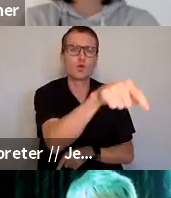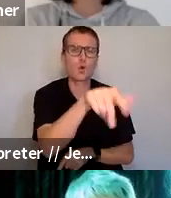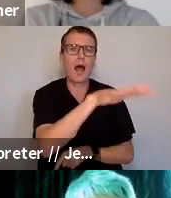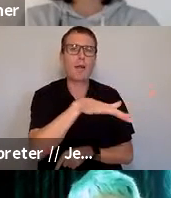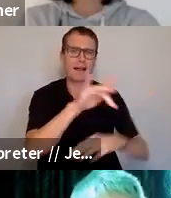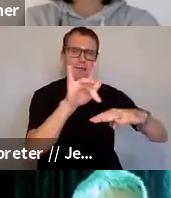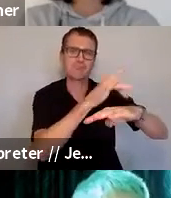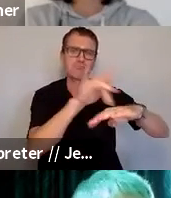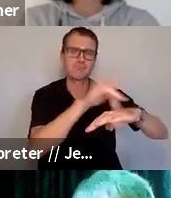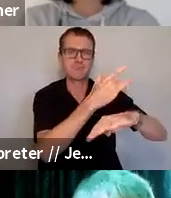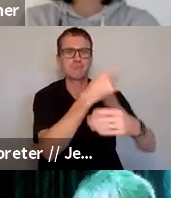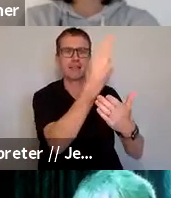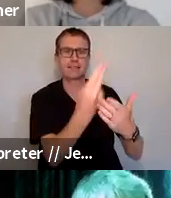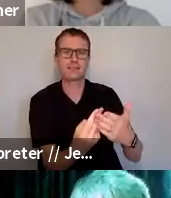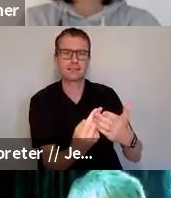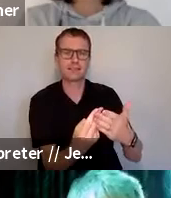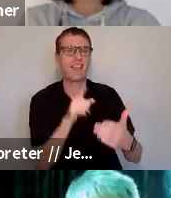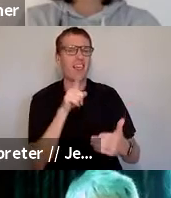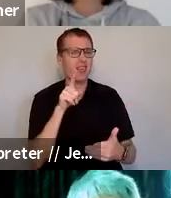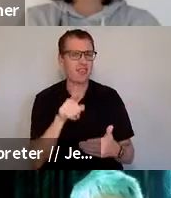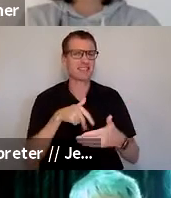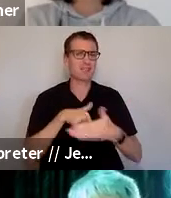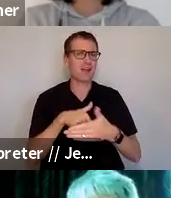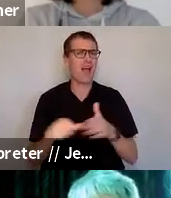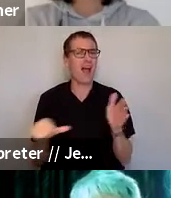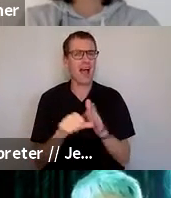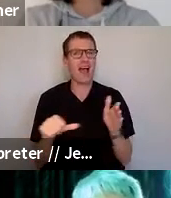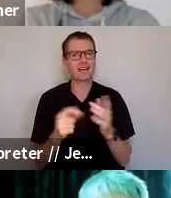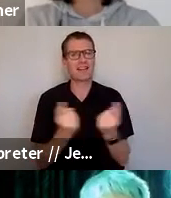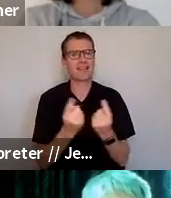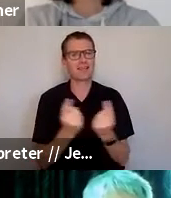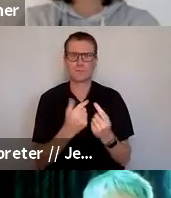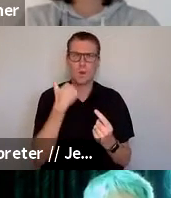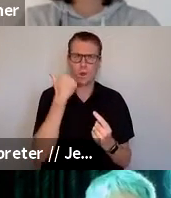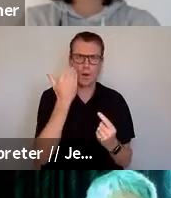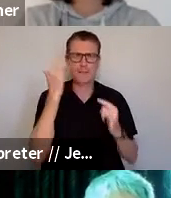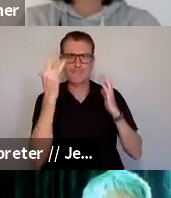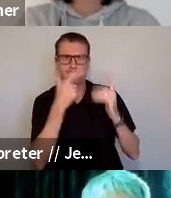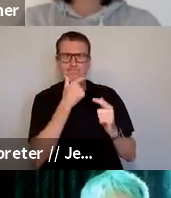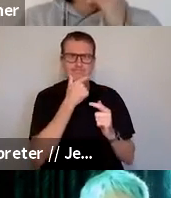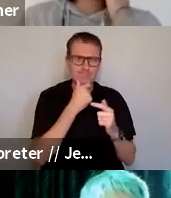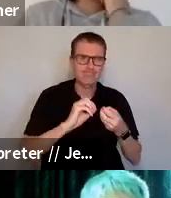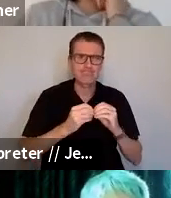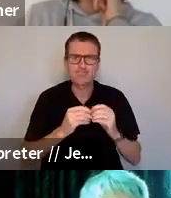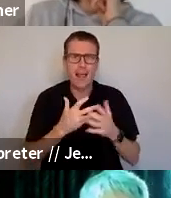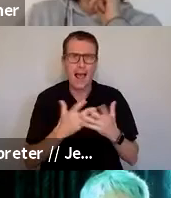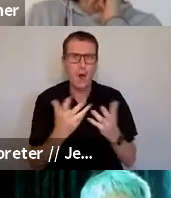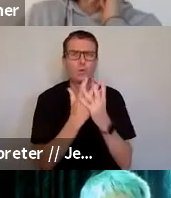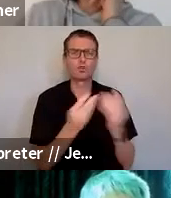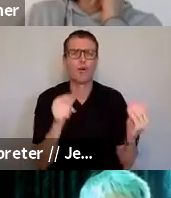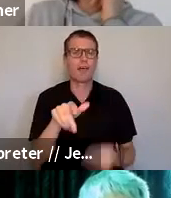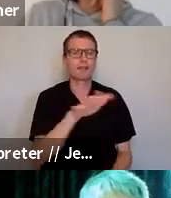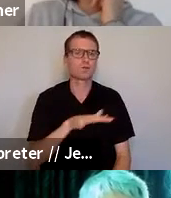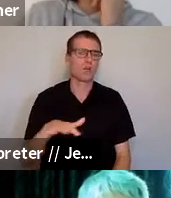and it's always something that's being thought out and managed, should you be fortunate enough.